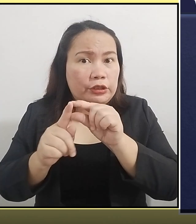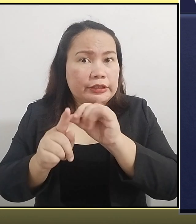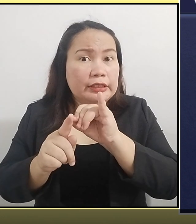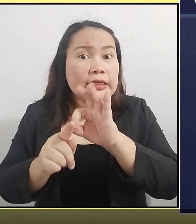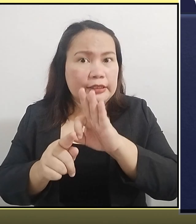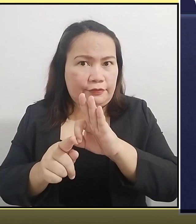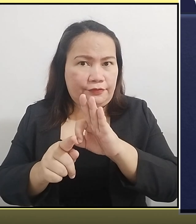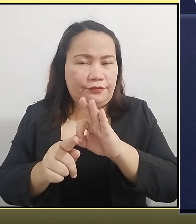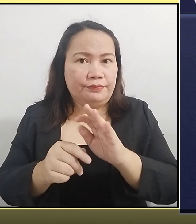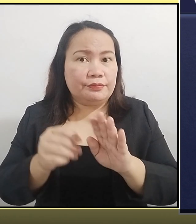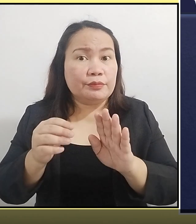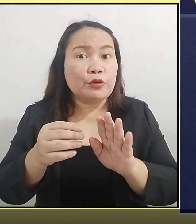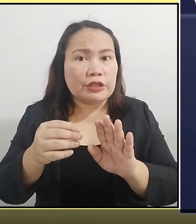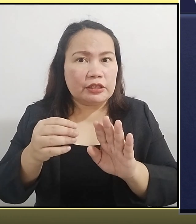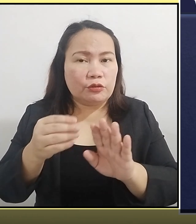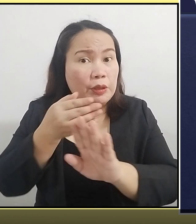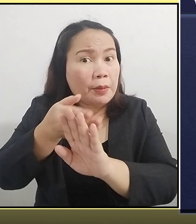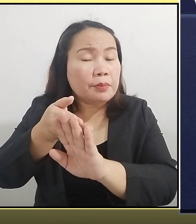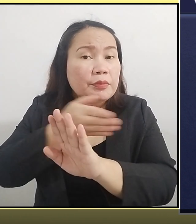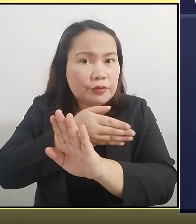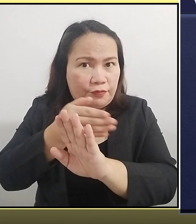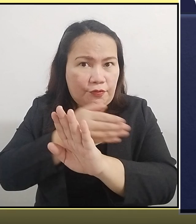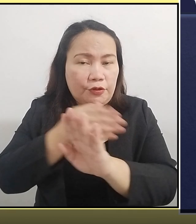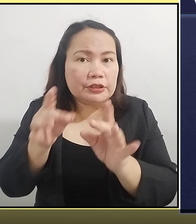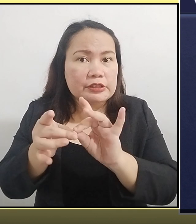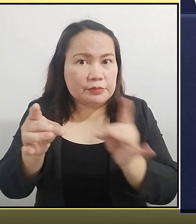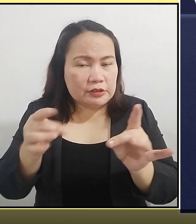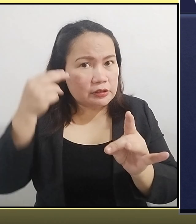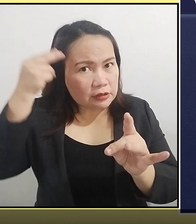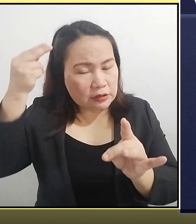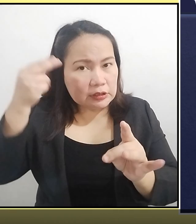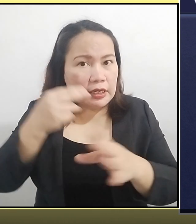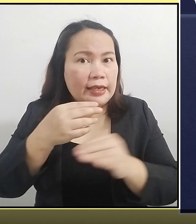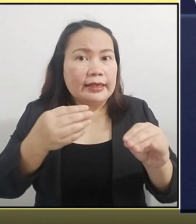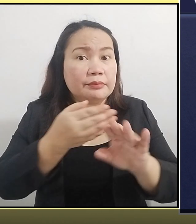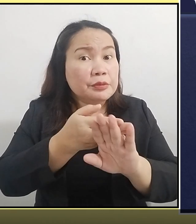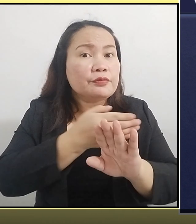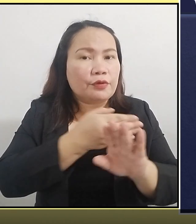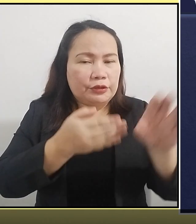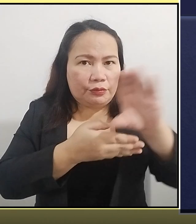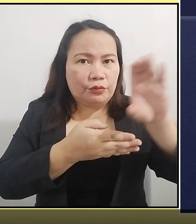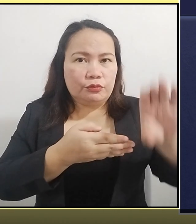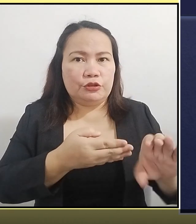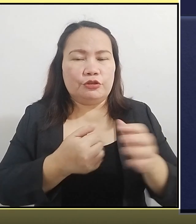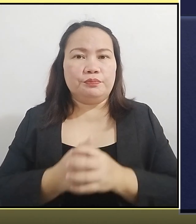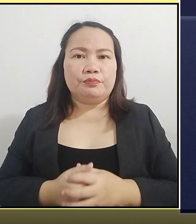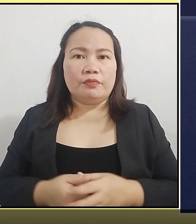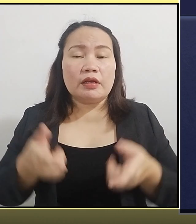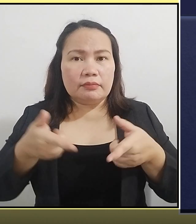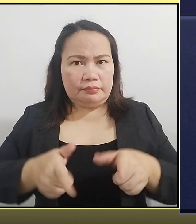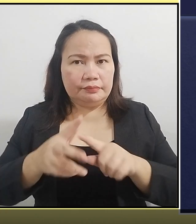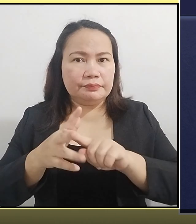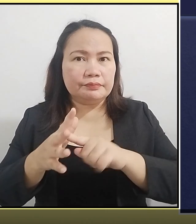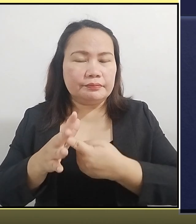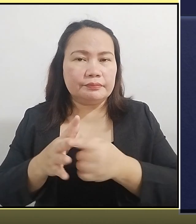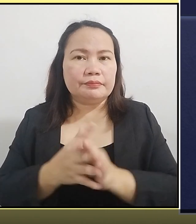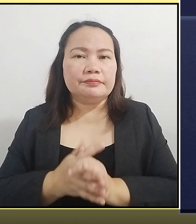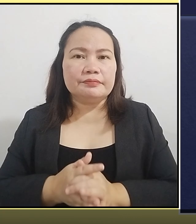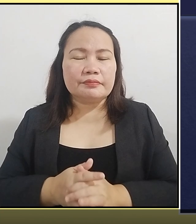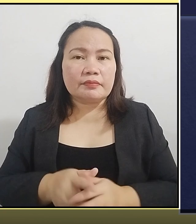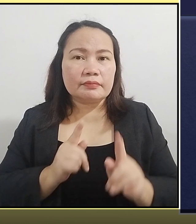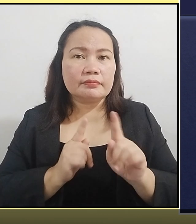natin before the statement of hypothesis and conclusion. Okay? So, let's start. Sagutan natin